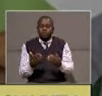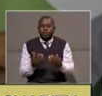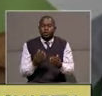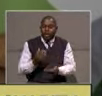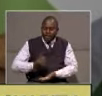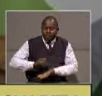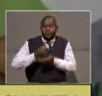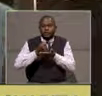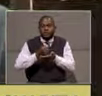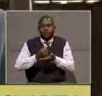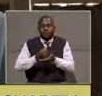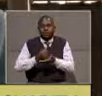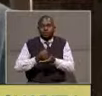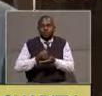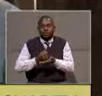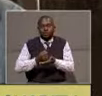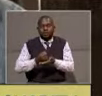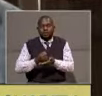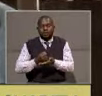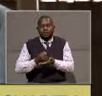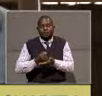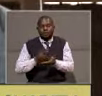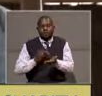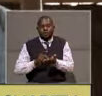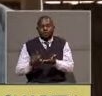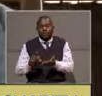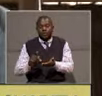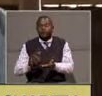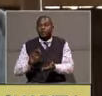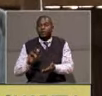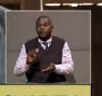to our young friend here, Benedicta,